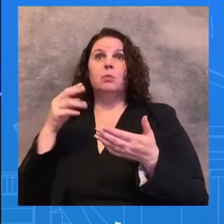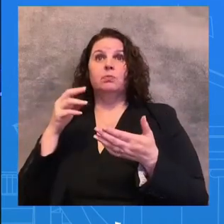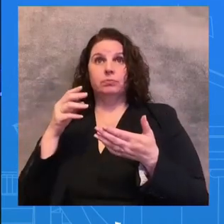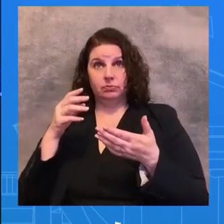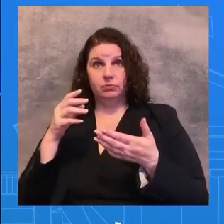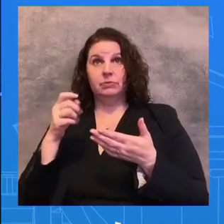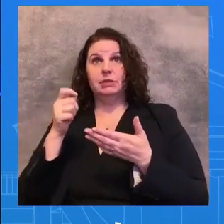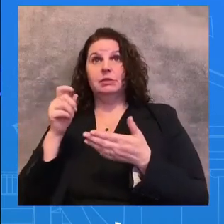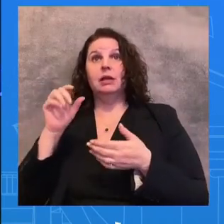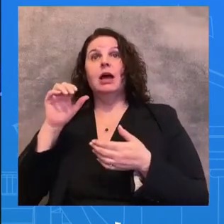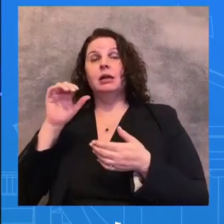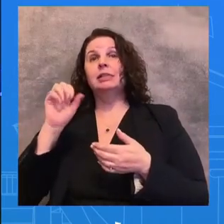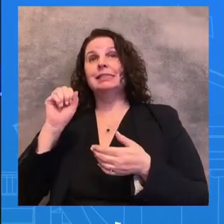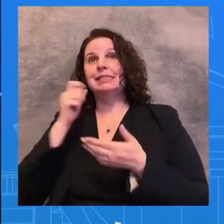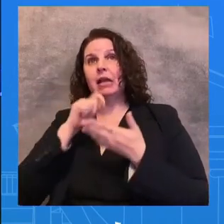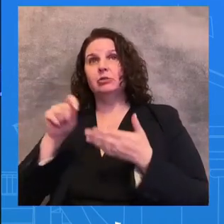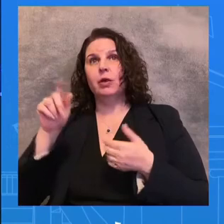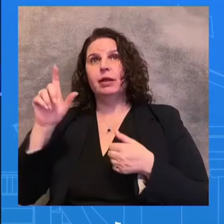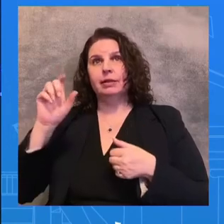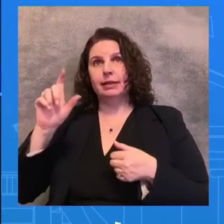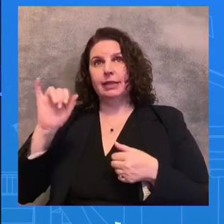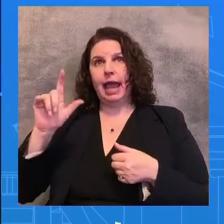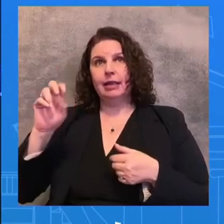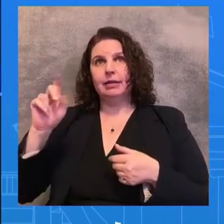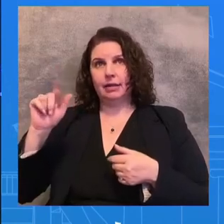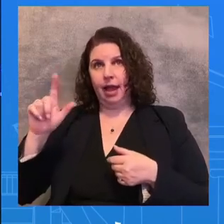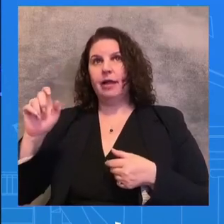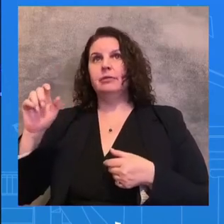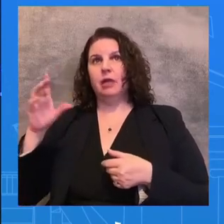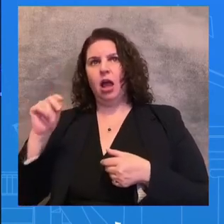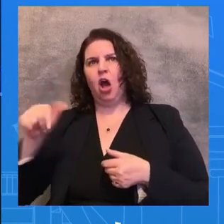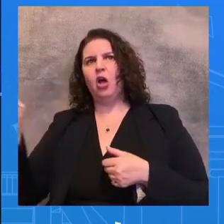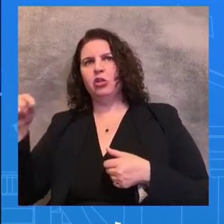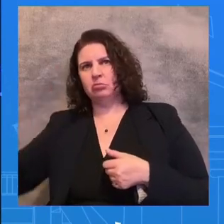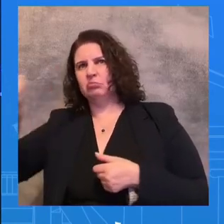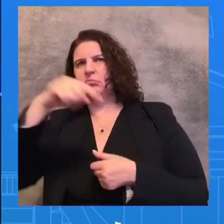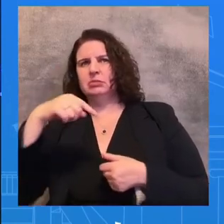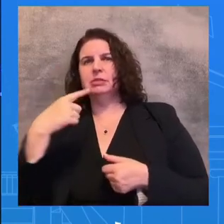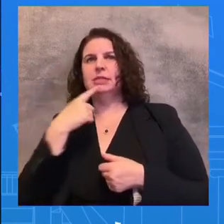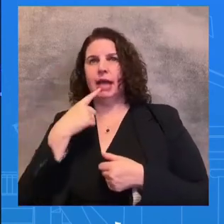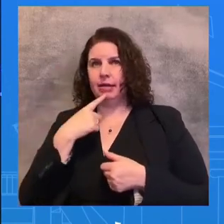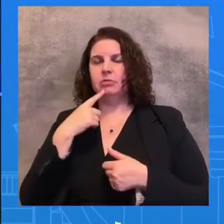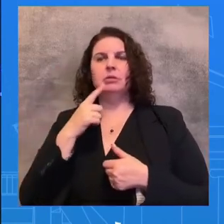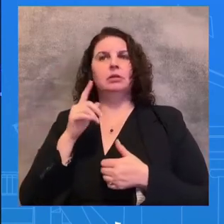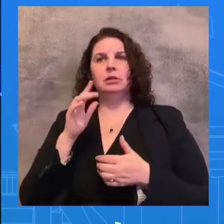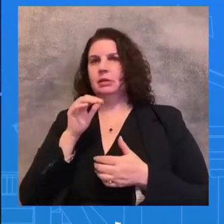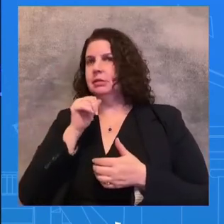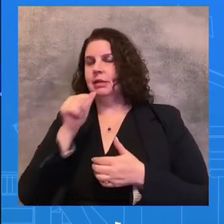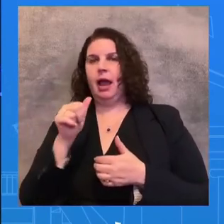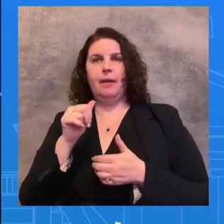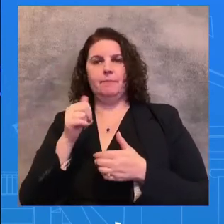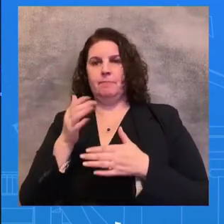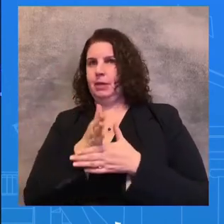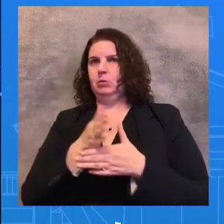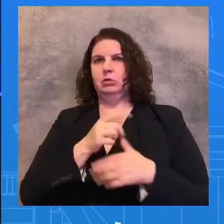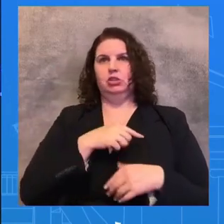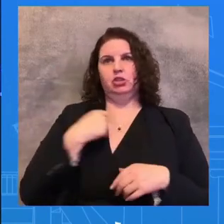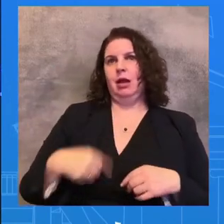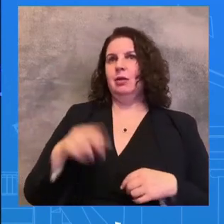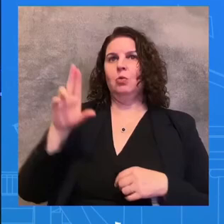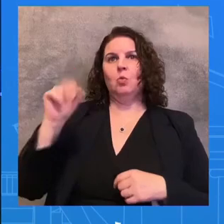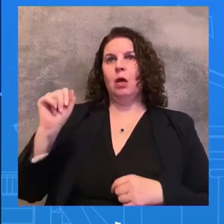spoken articulately to this challenge being not a challenge that's bilateral between the U.S. and China. It is a global challenge.